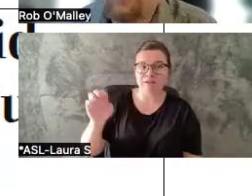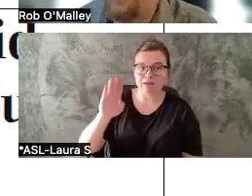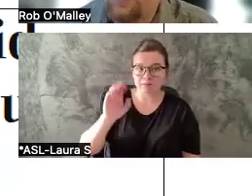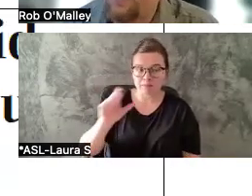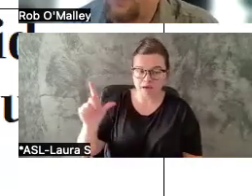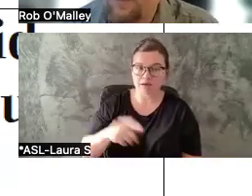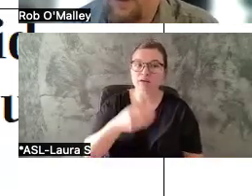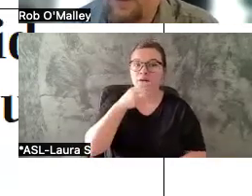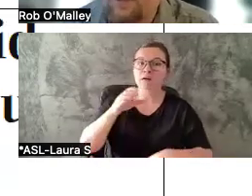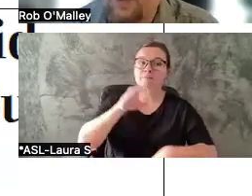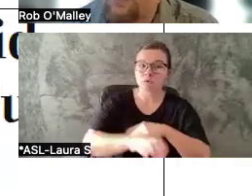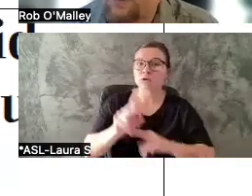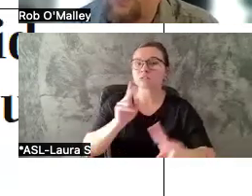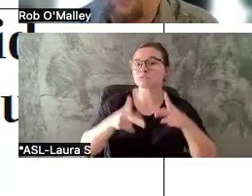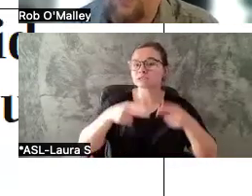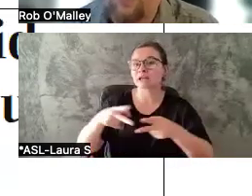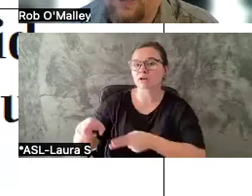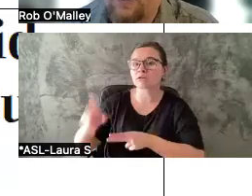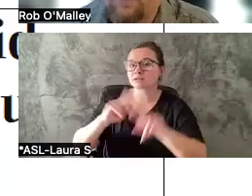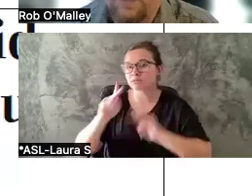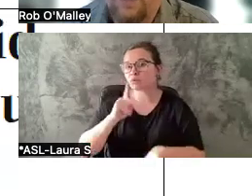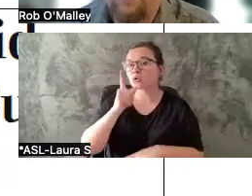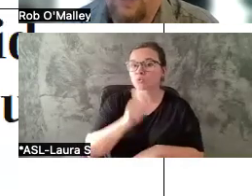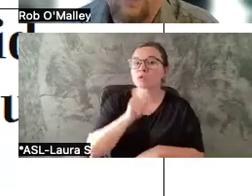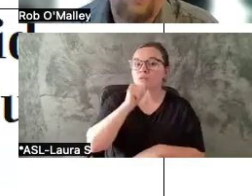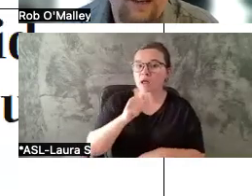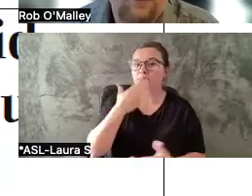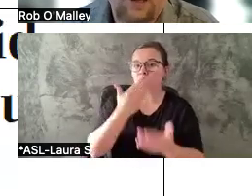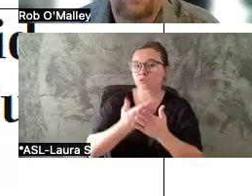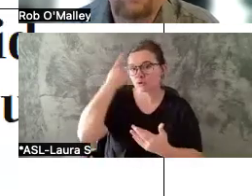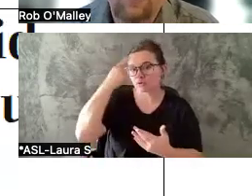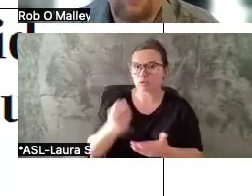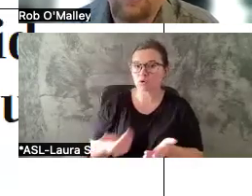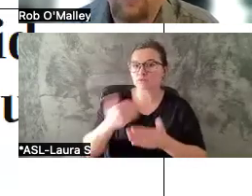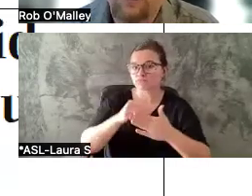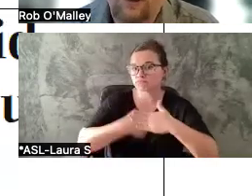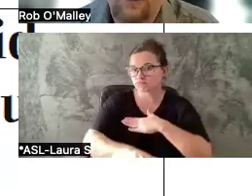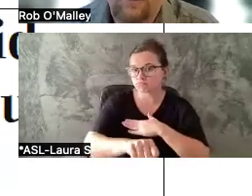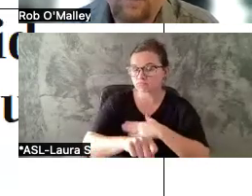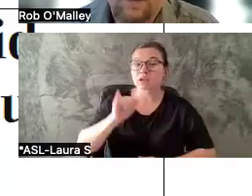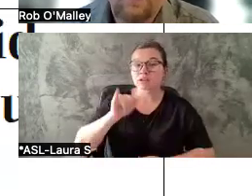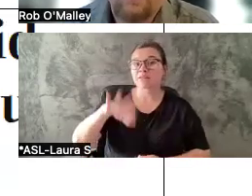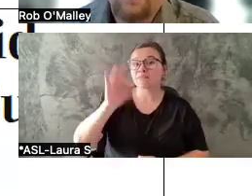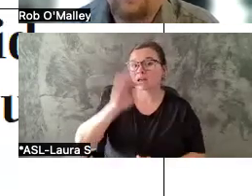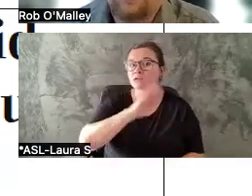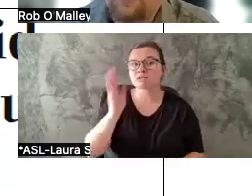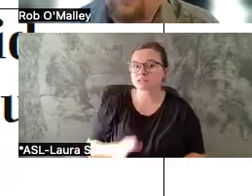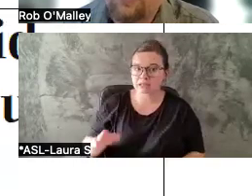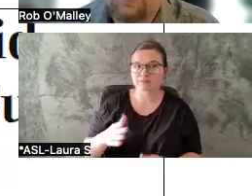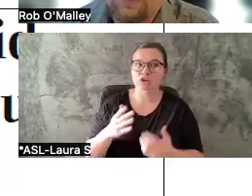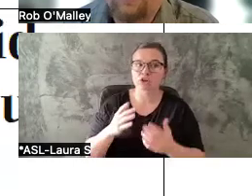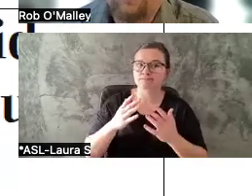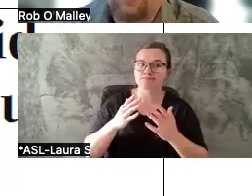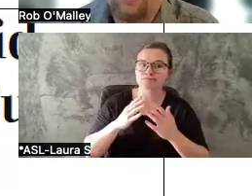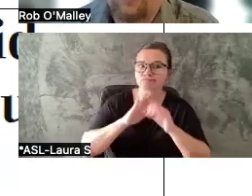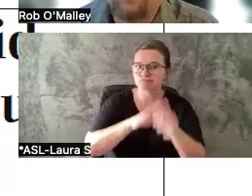to forcibly sterilize people it deemed unsuitable for reproduction, a finding that has never been explicitly overturned. This decision